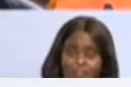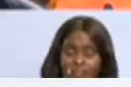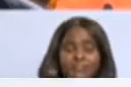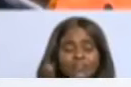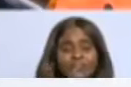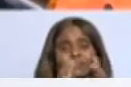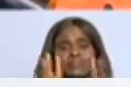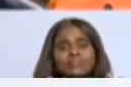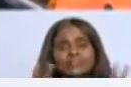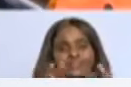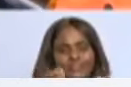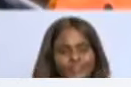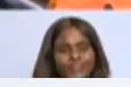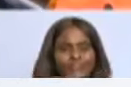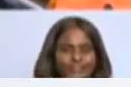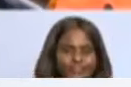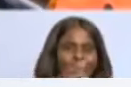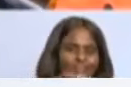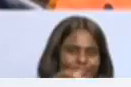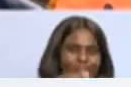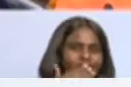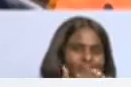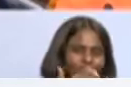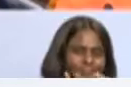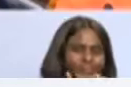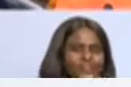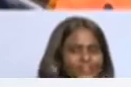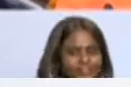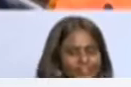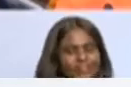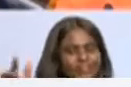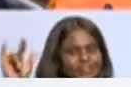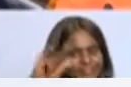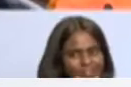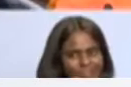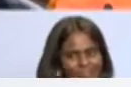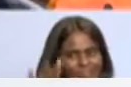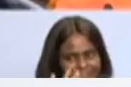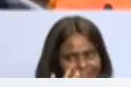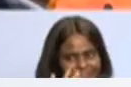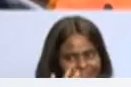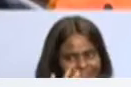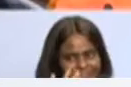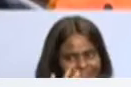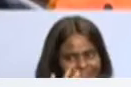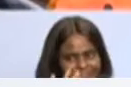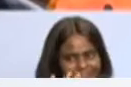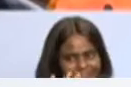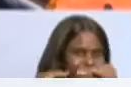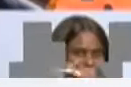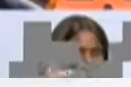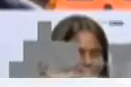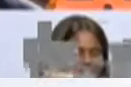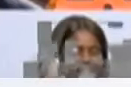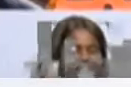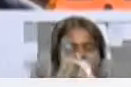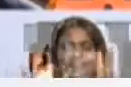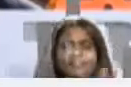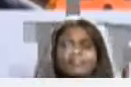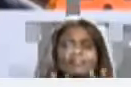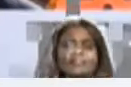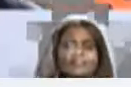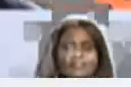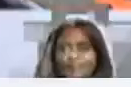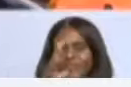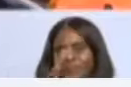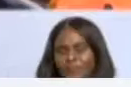inevitable. It makes us more attractive as an airport of international standard. Yeah. That is very important, Madam